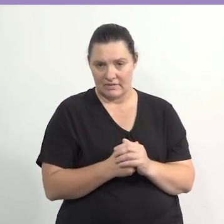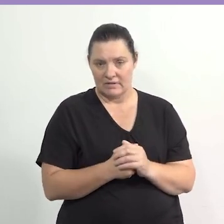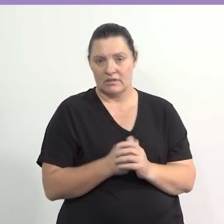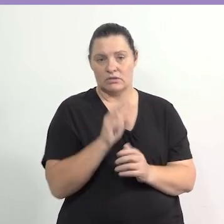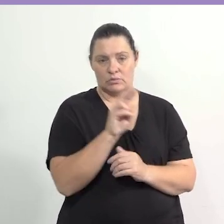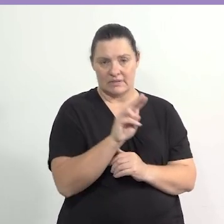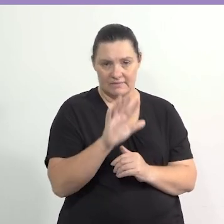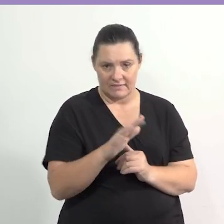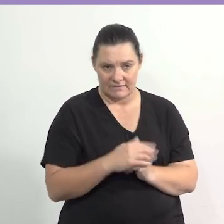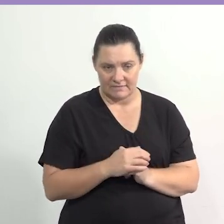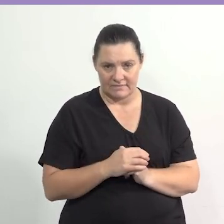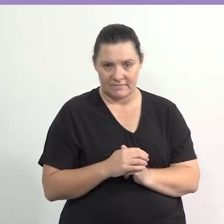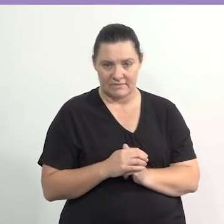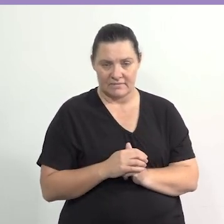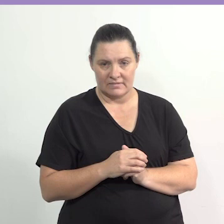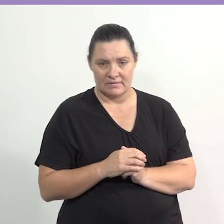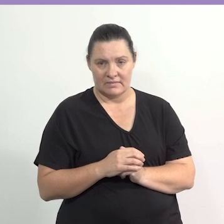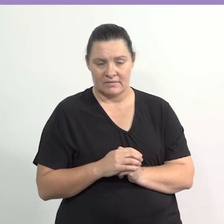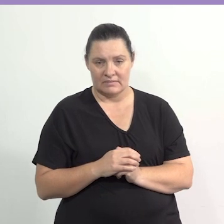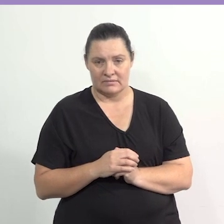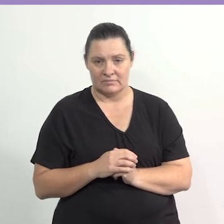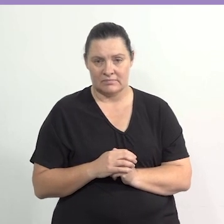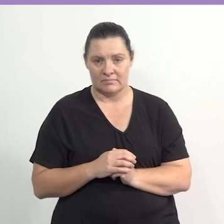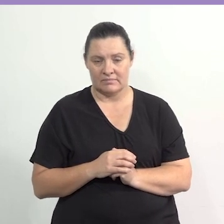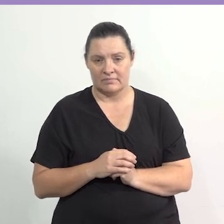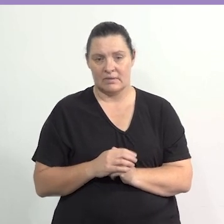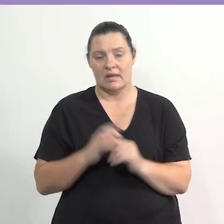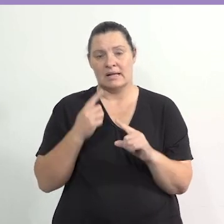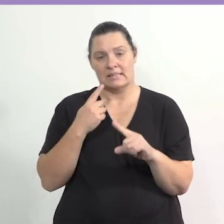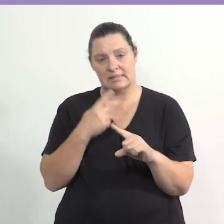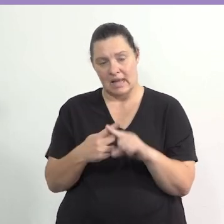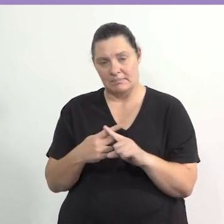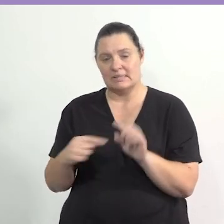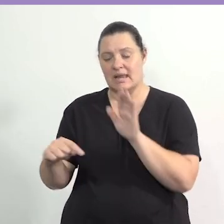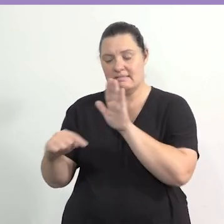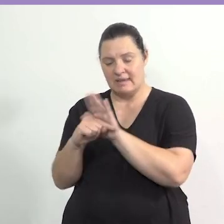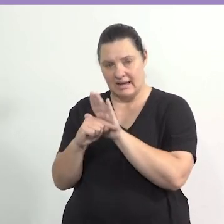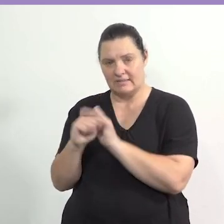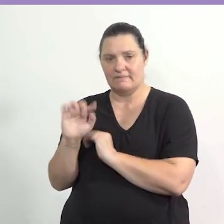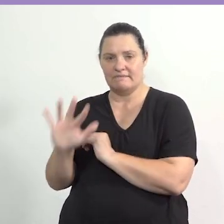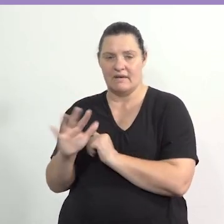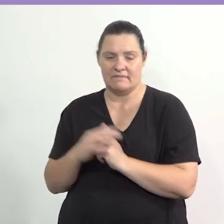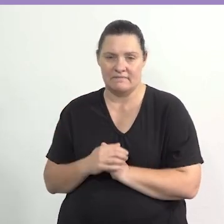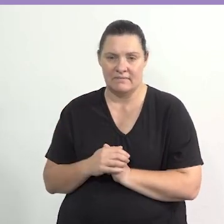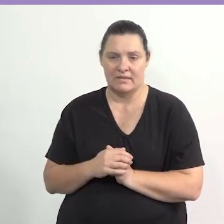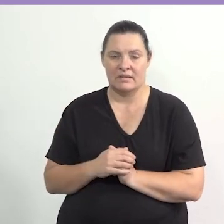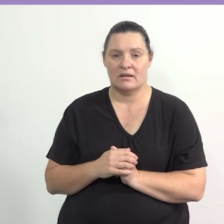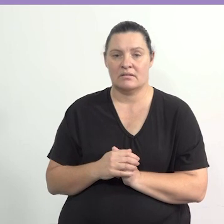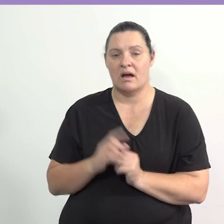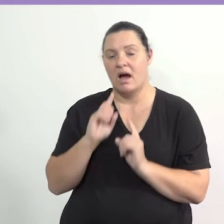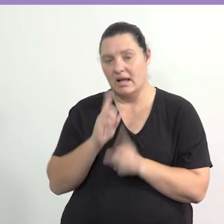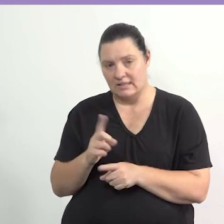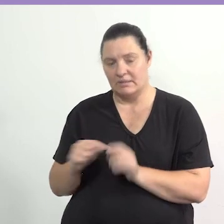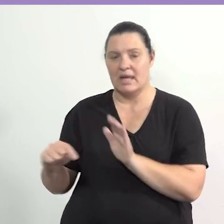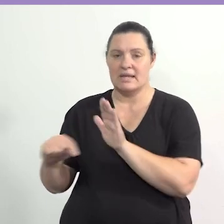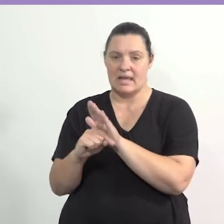give us a positive answer. So that is going to be a positive 25 multiplied by the negative